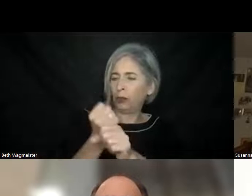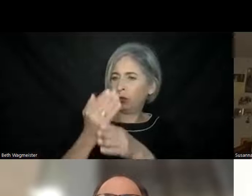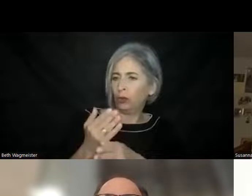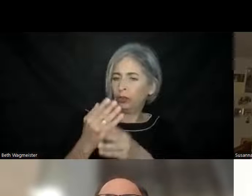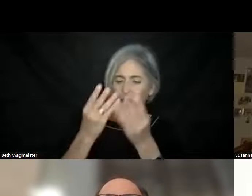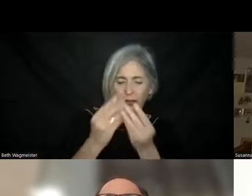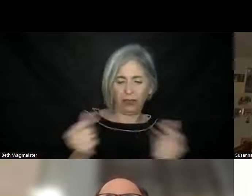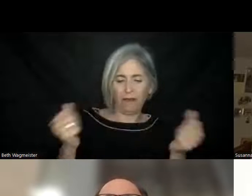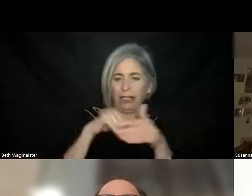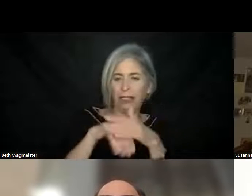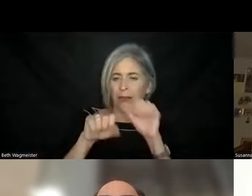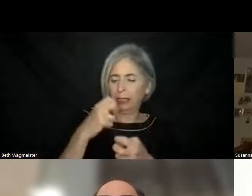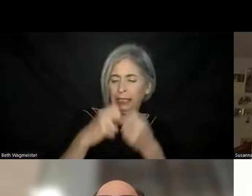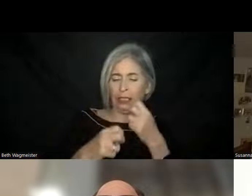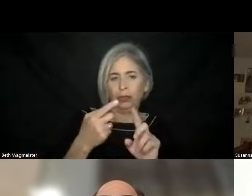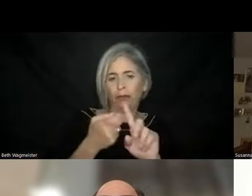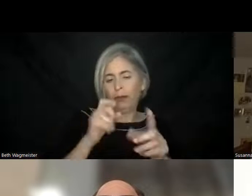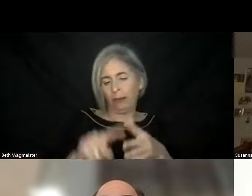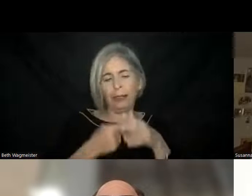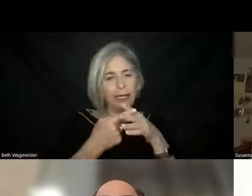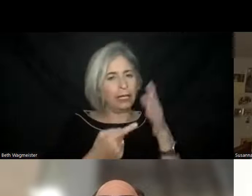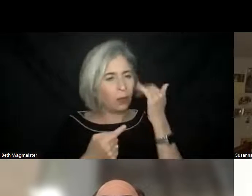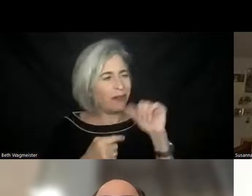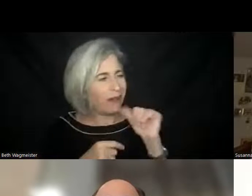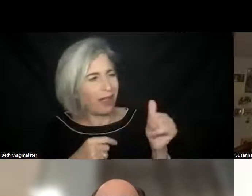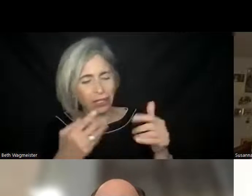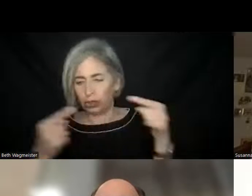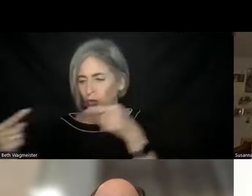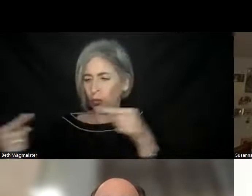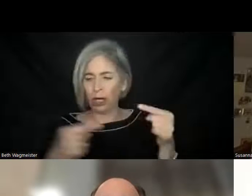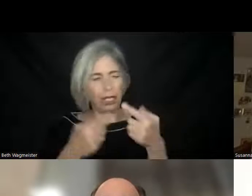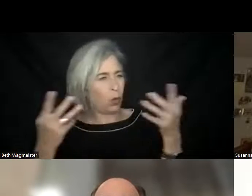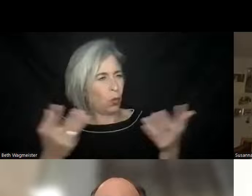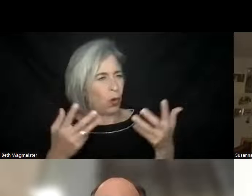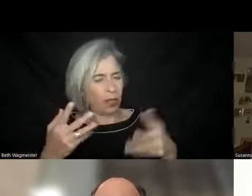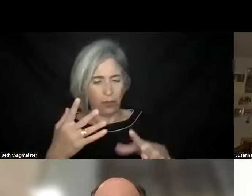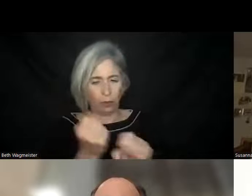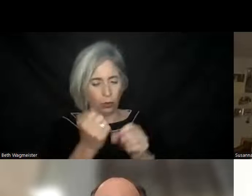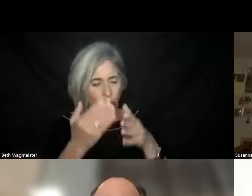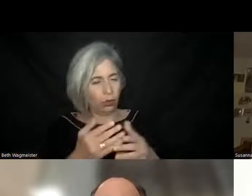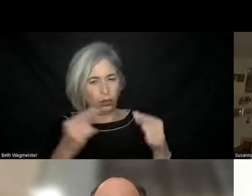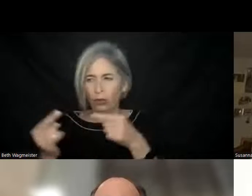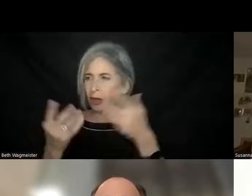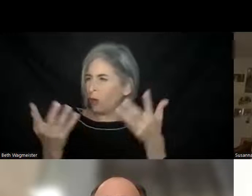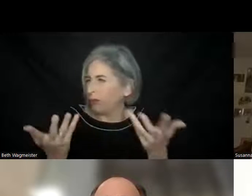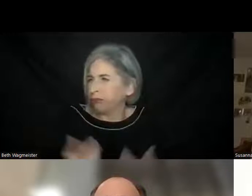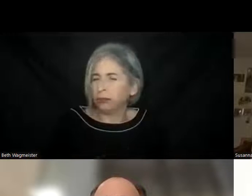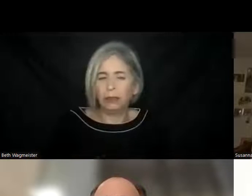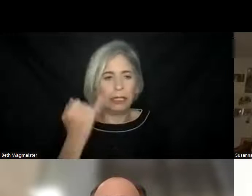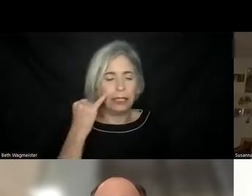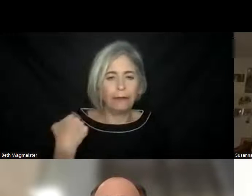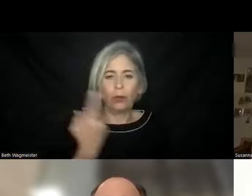the accessibility issues from the start? What are we struggling with, or what are the procurers struggling with? What if we kind